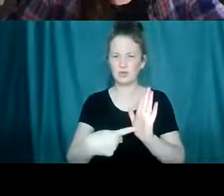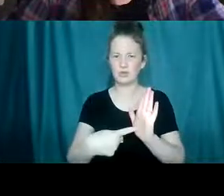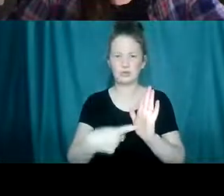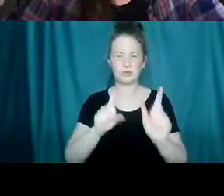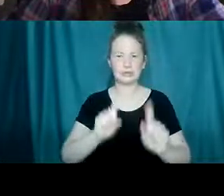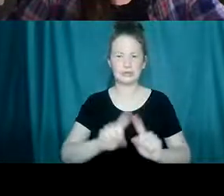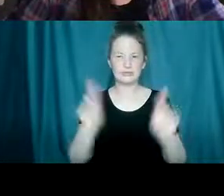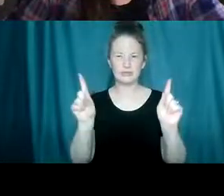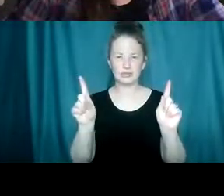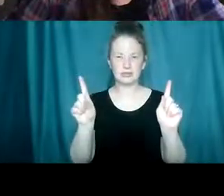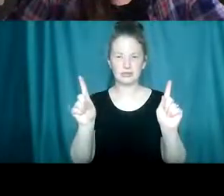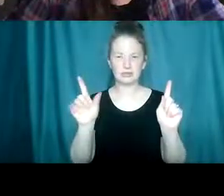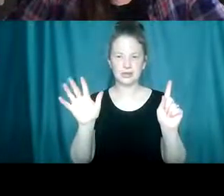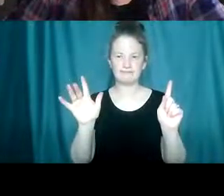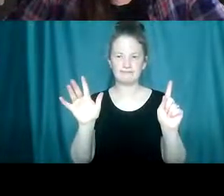different